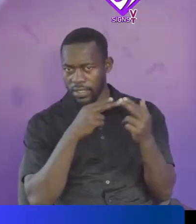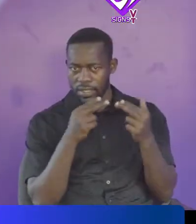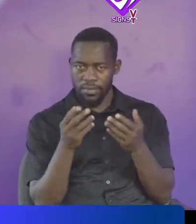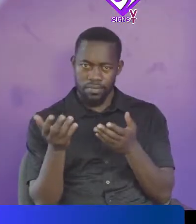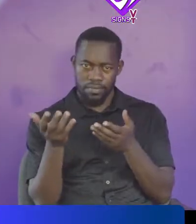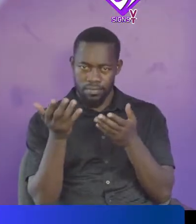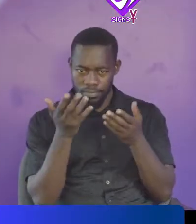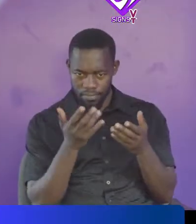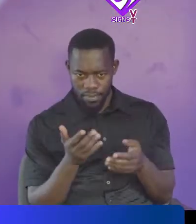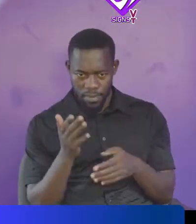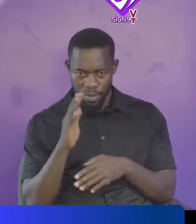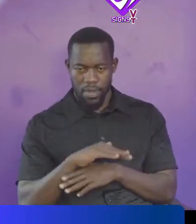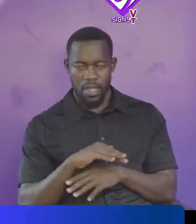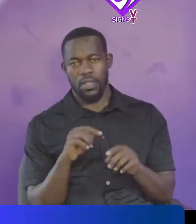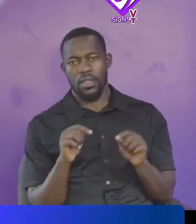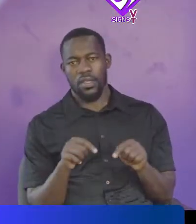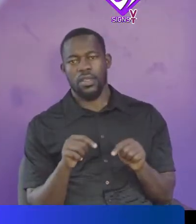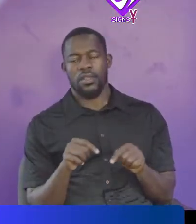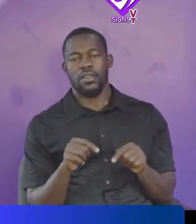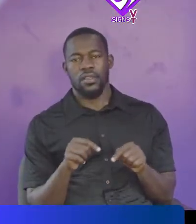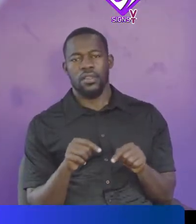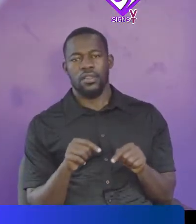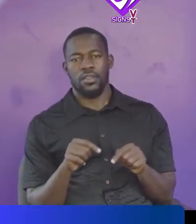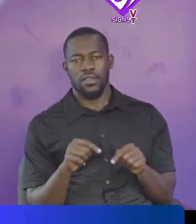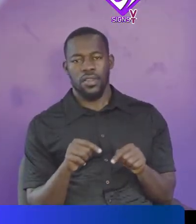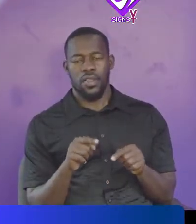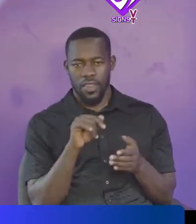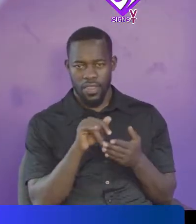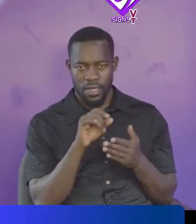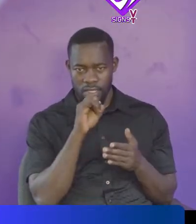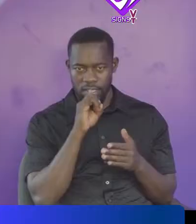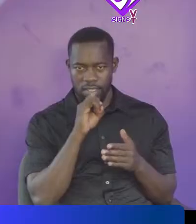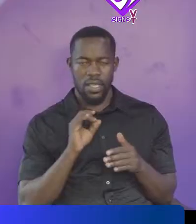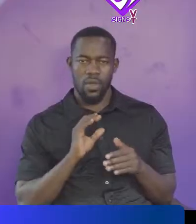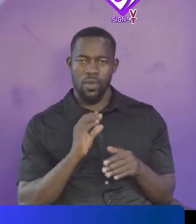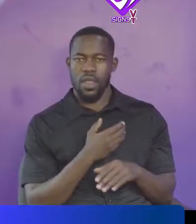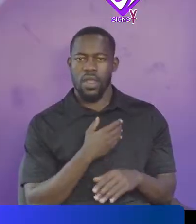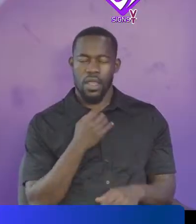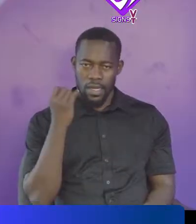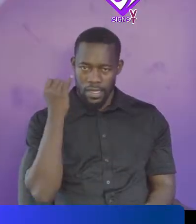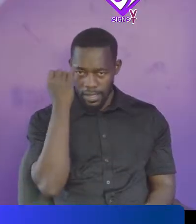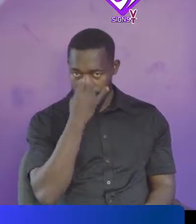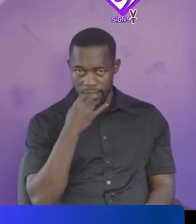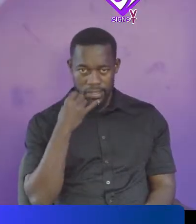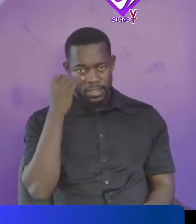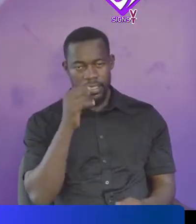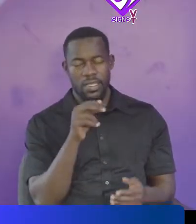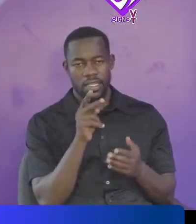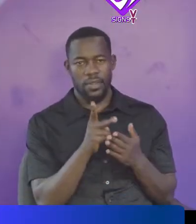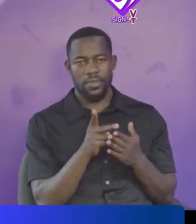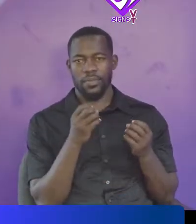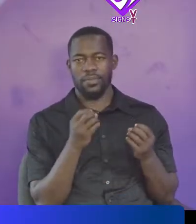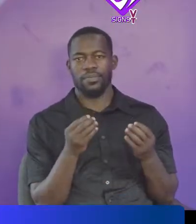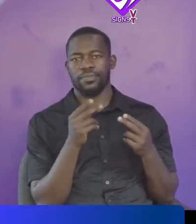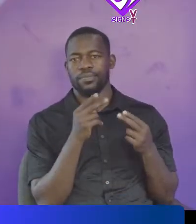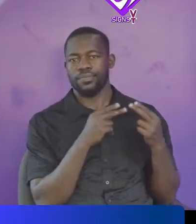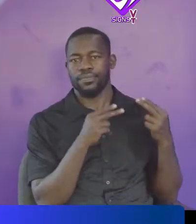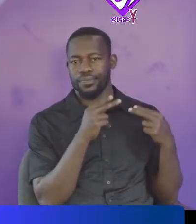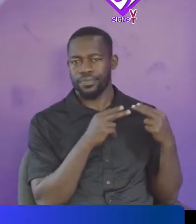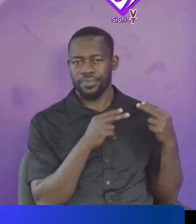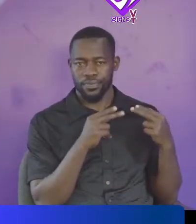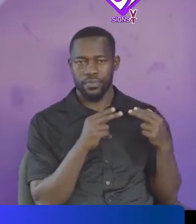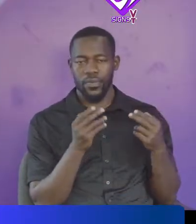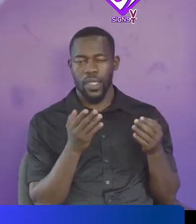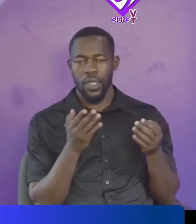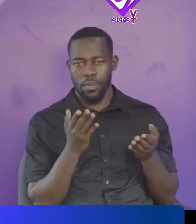our heritage. Yeah. This is our identity. Yeah. So we have kept some of these things so that somebody right now, you should